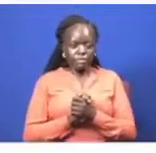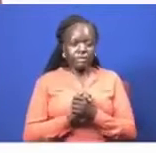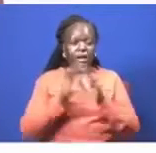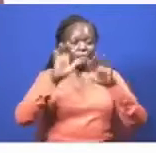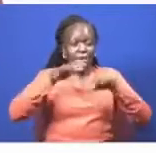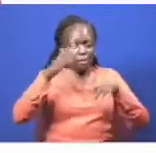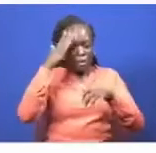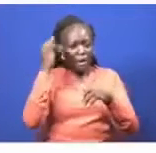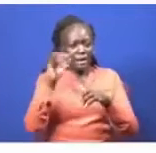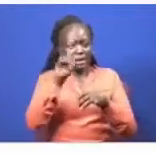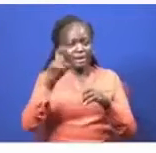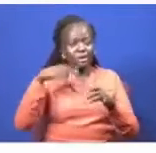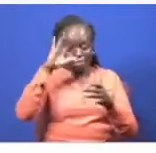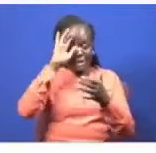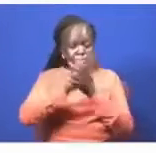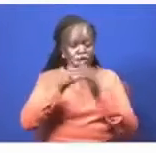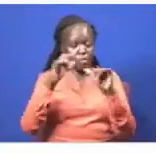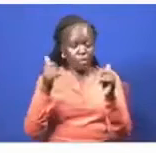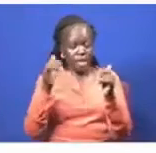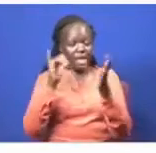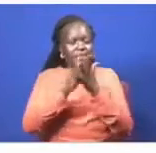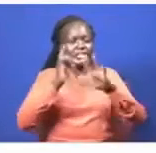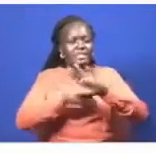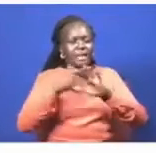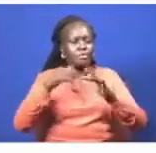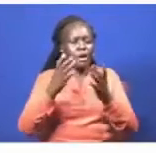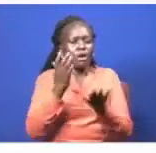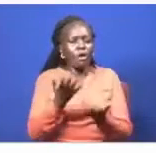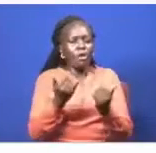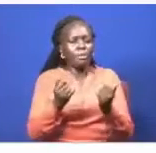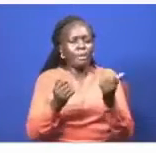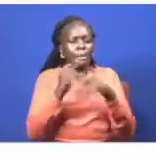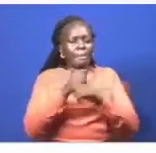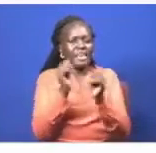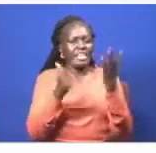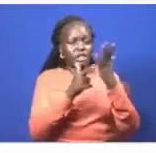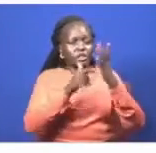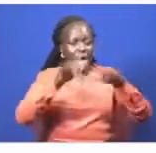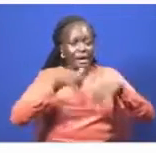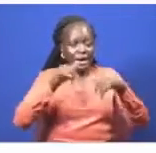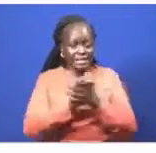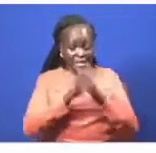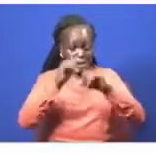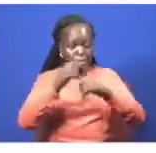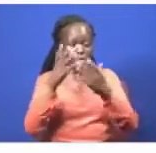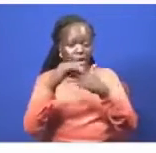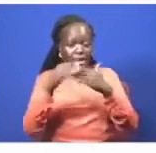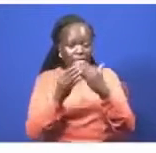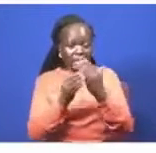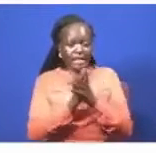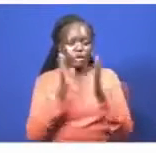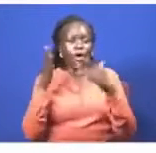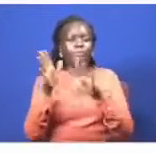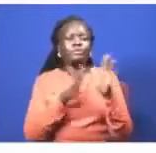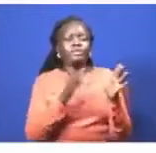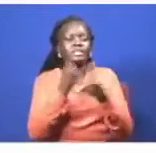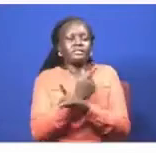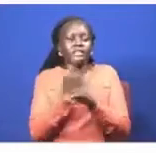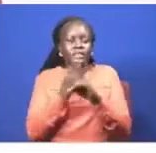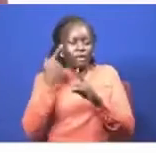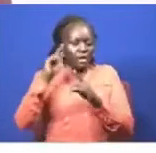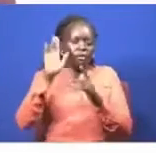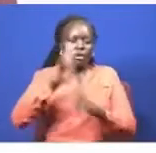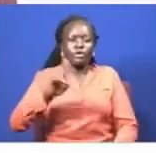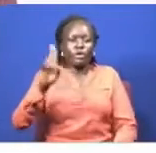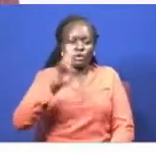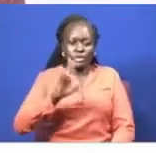Agriculture, because we believe that as we help to digitize agriculture, we're going to be able to create opportunities for the